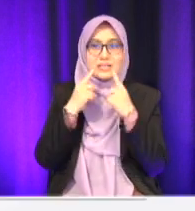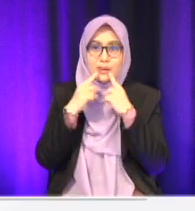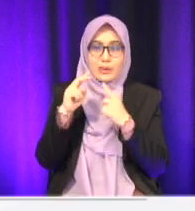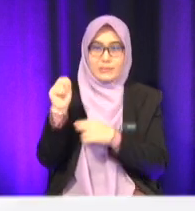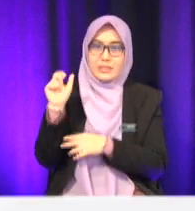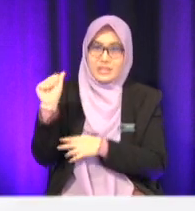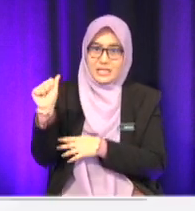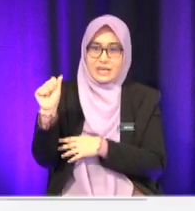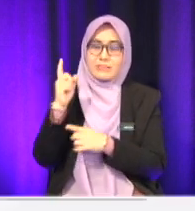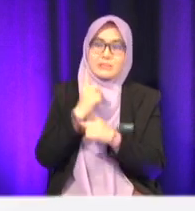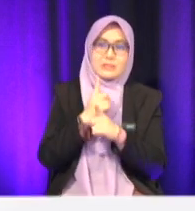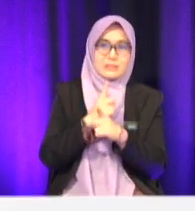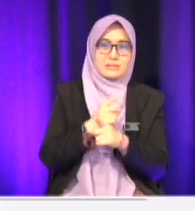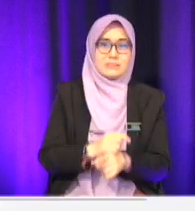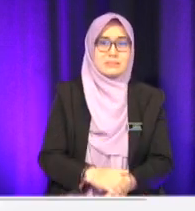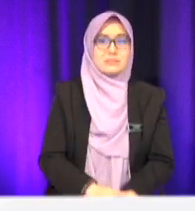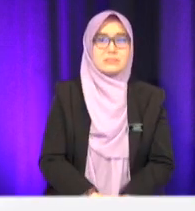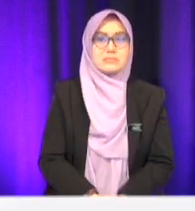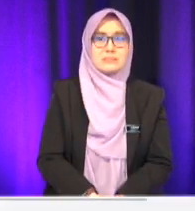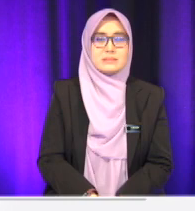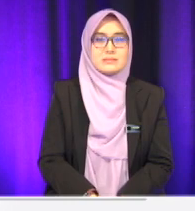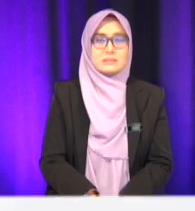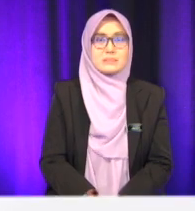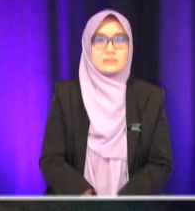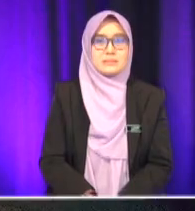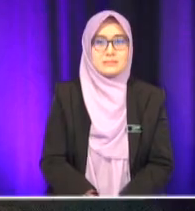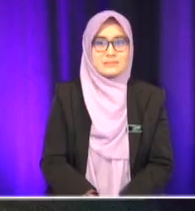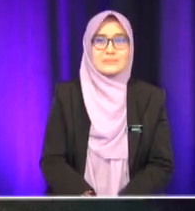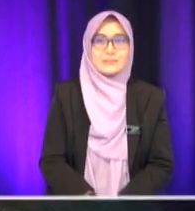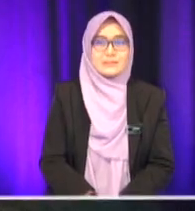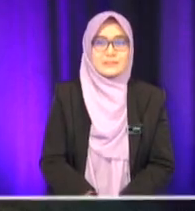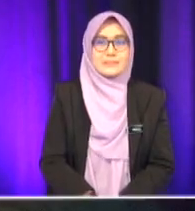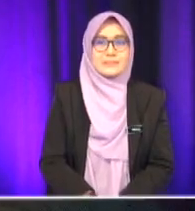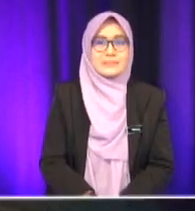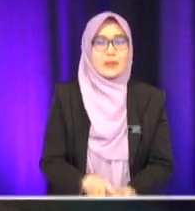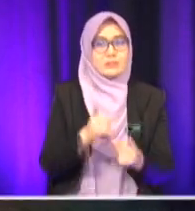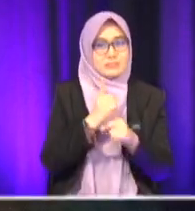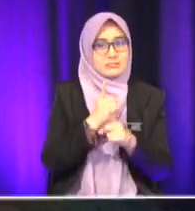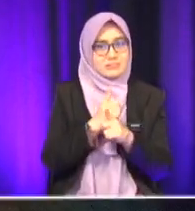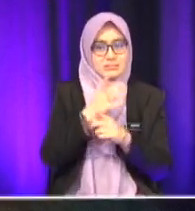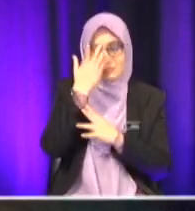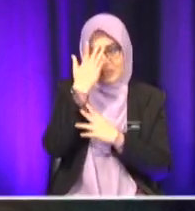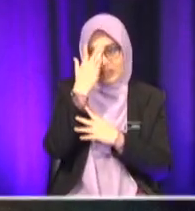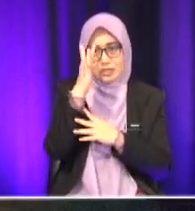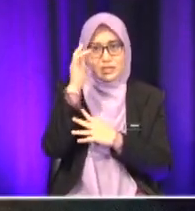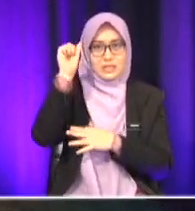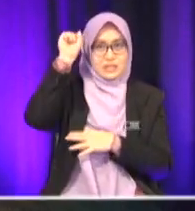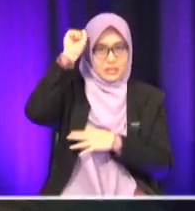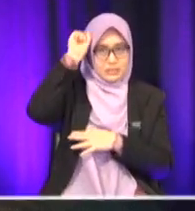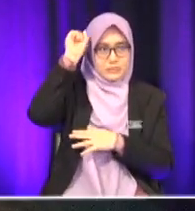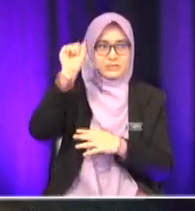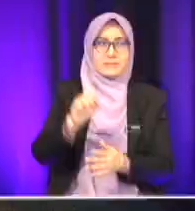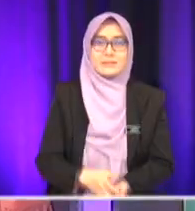more disappointing and because it is true. Yeah, it's true. So it is a fact. Fact. Yes, very good, Sean. Okay,